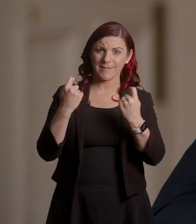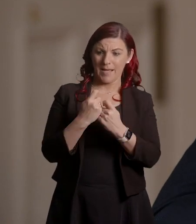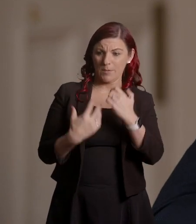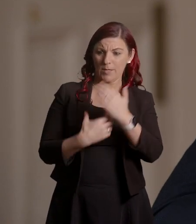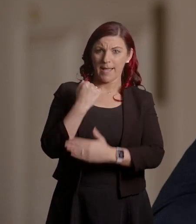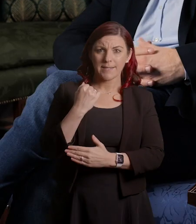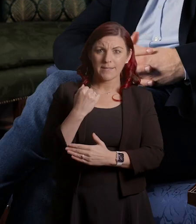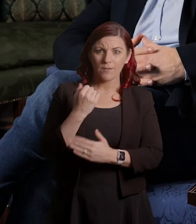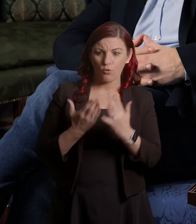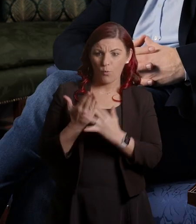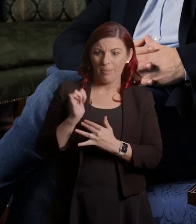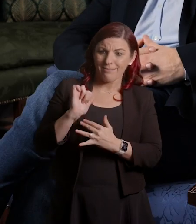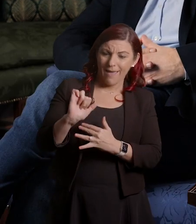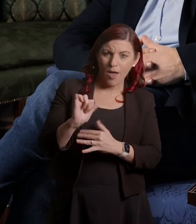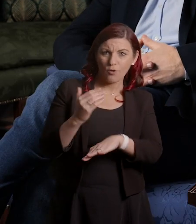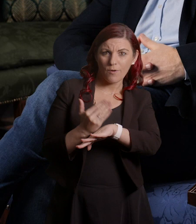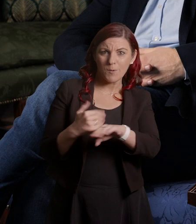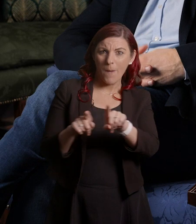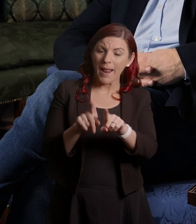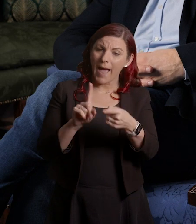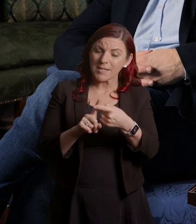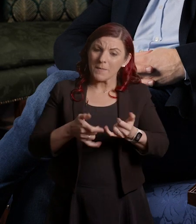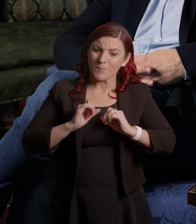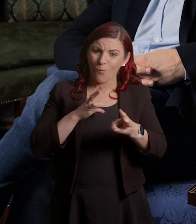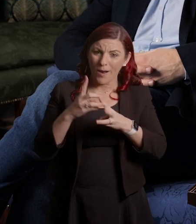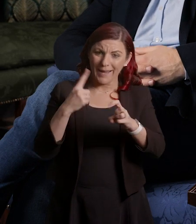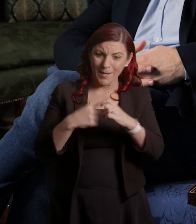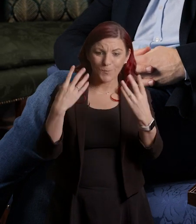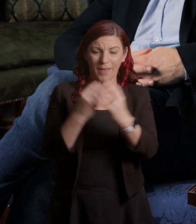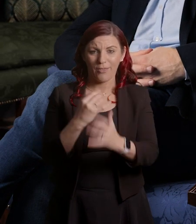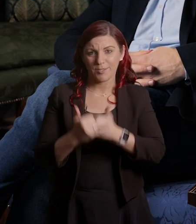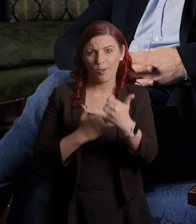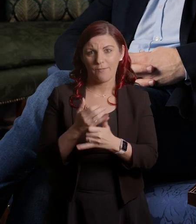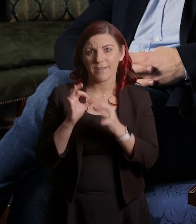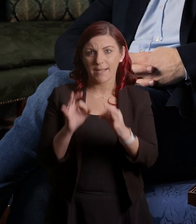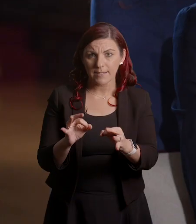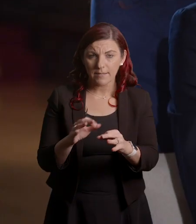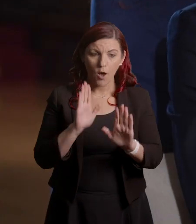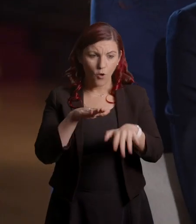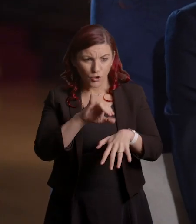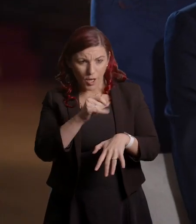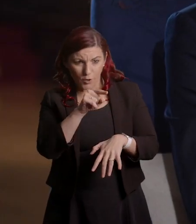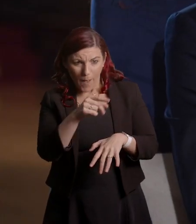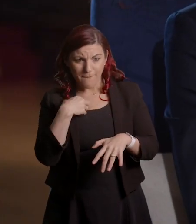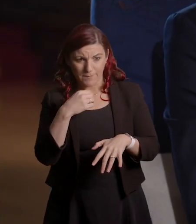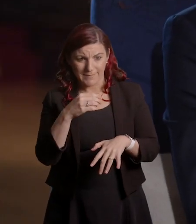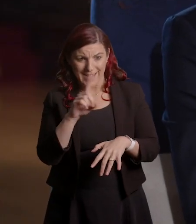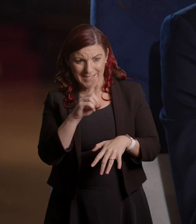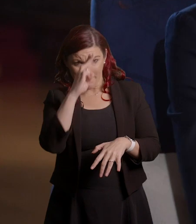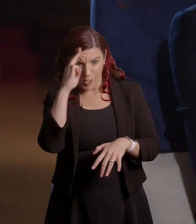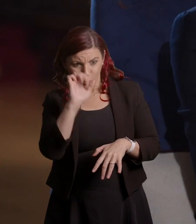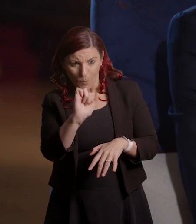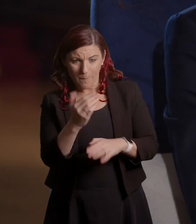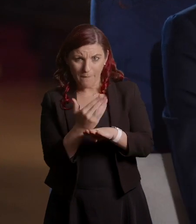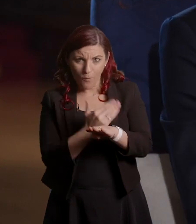And it was fantastic to, as I say, to get to work with them again this year. And John, you played obviously with under Dessie at underage level.